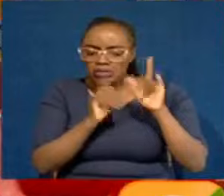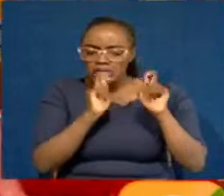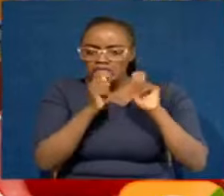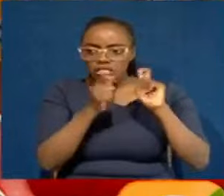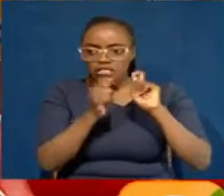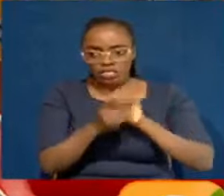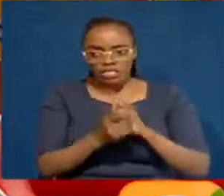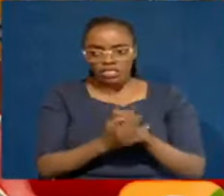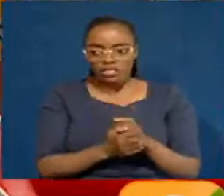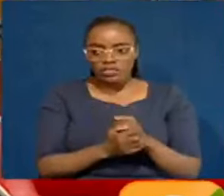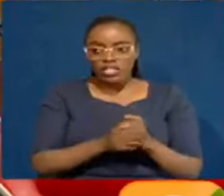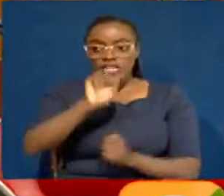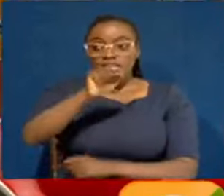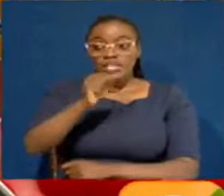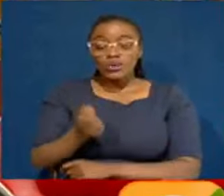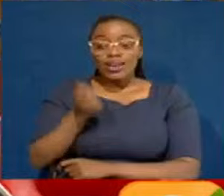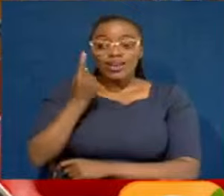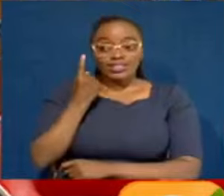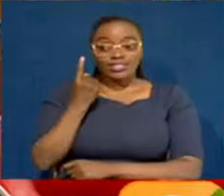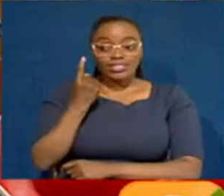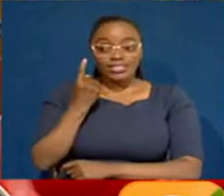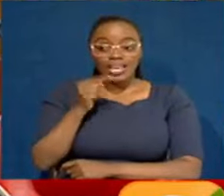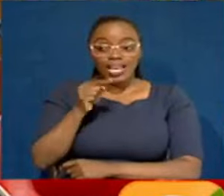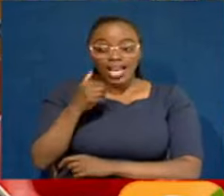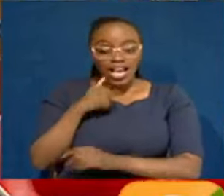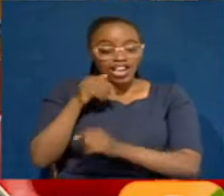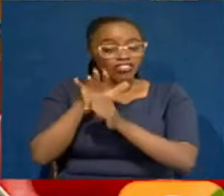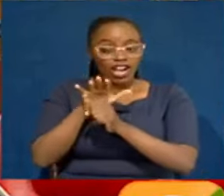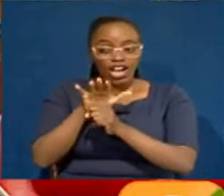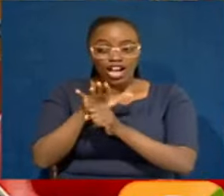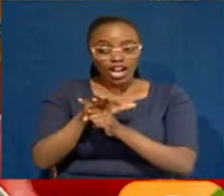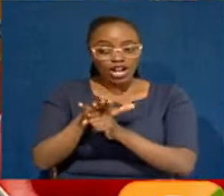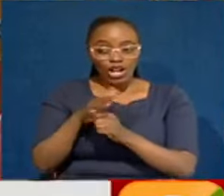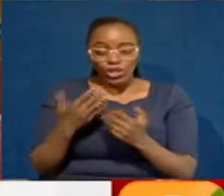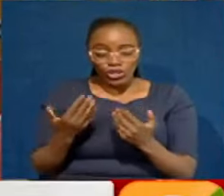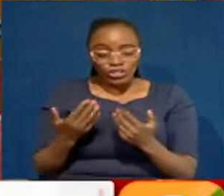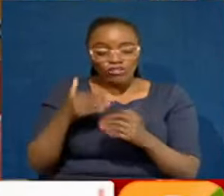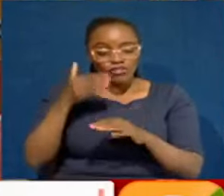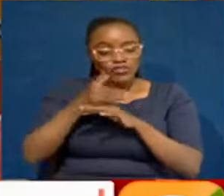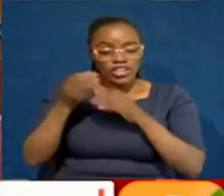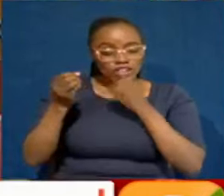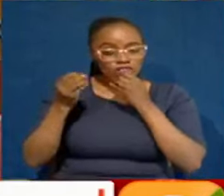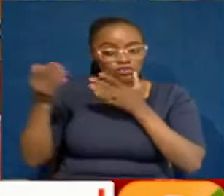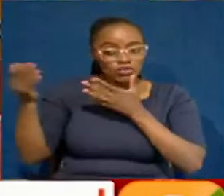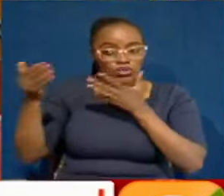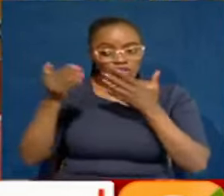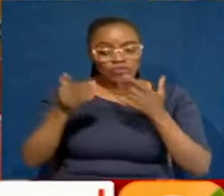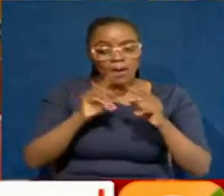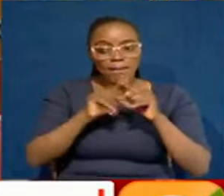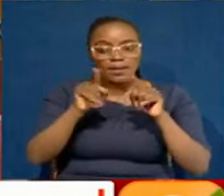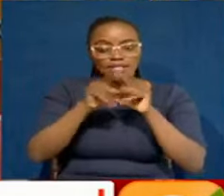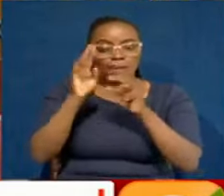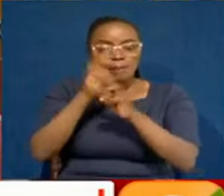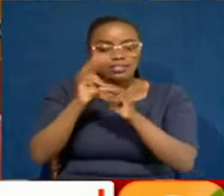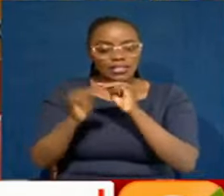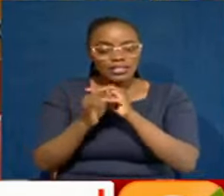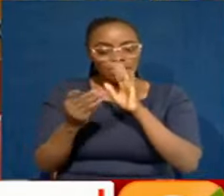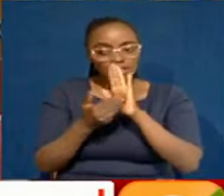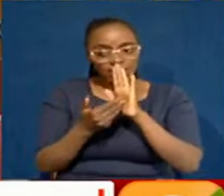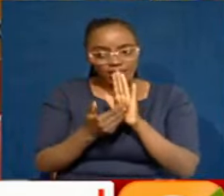model. Yes, we understand that there's a lot of maybe fake information that came in. But even the statistics out